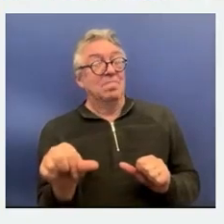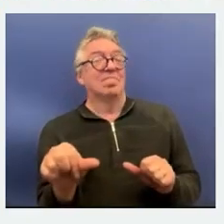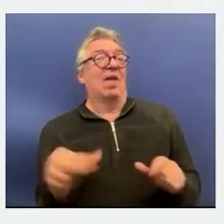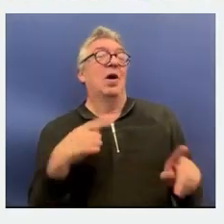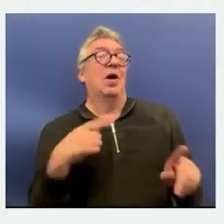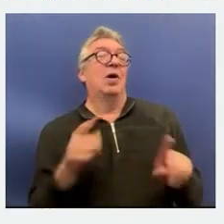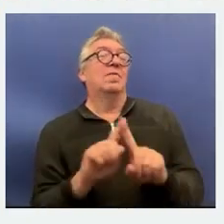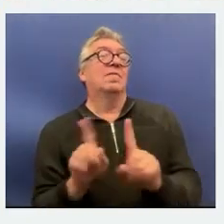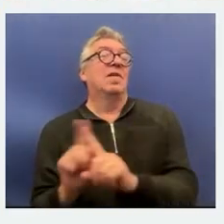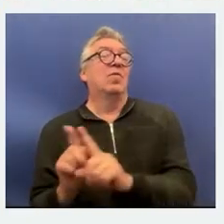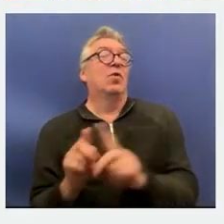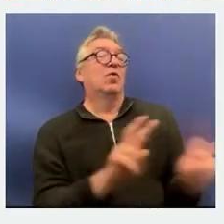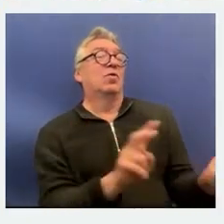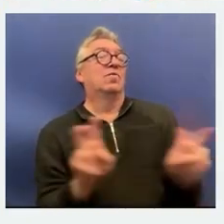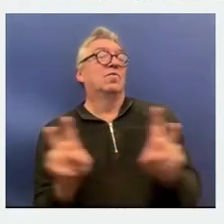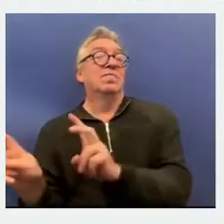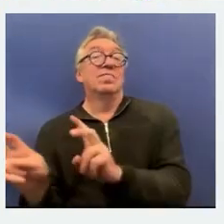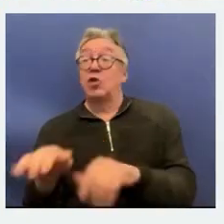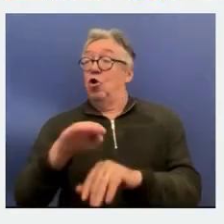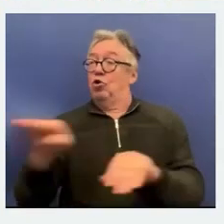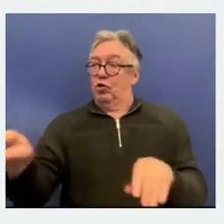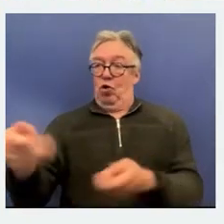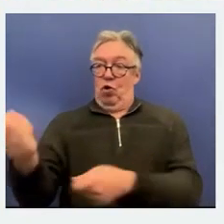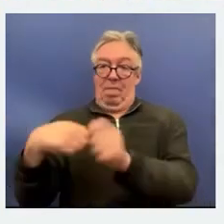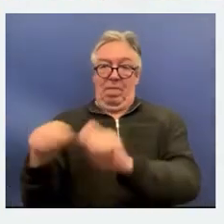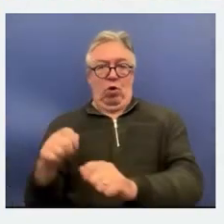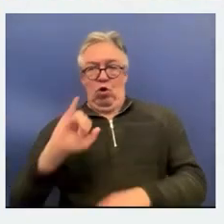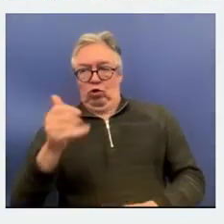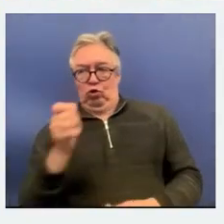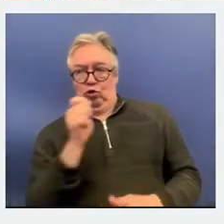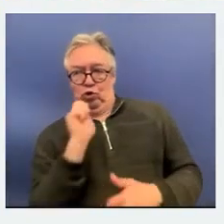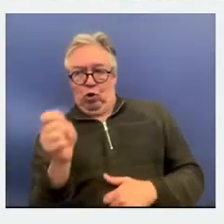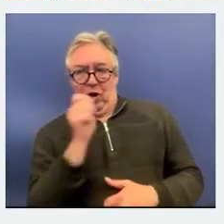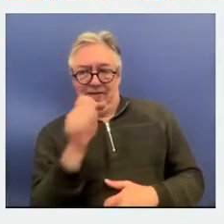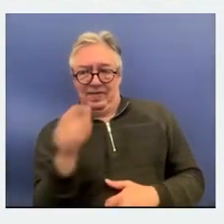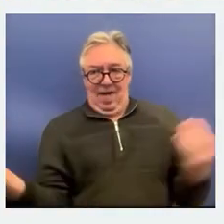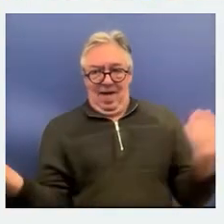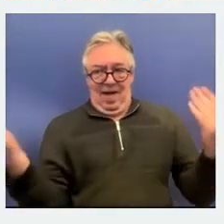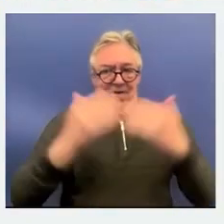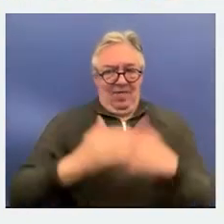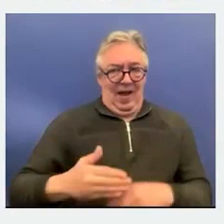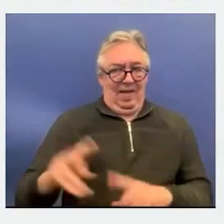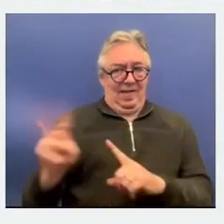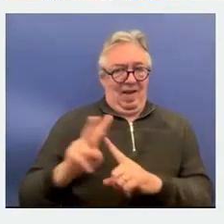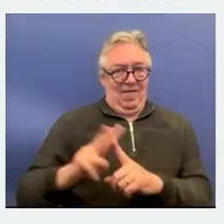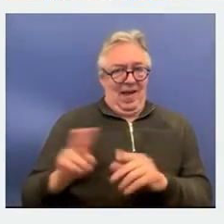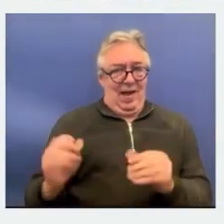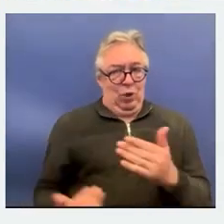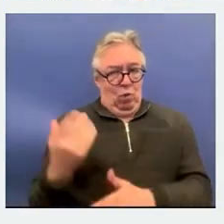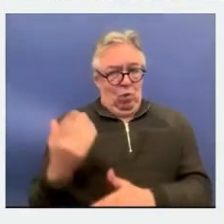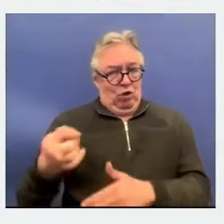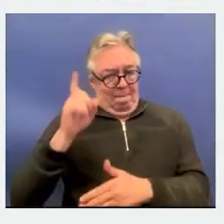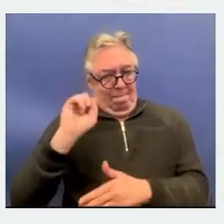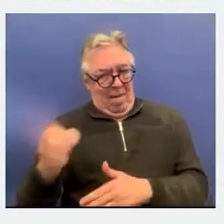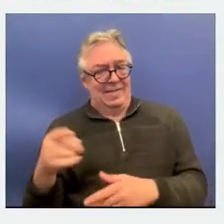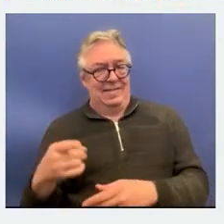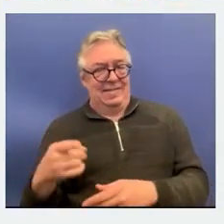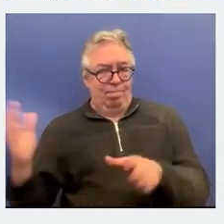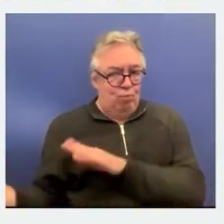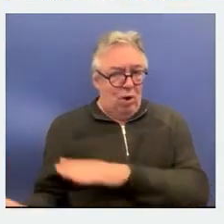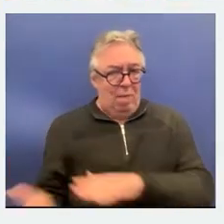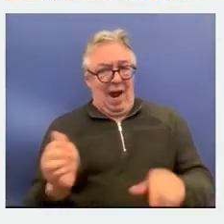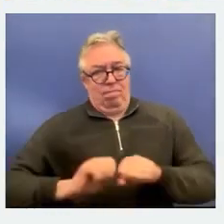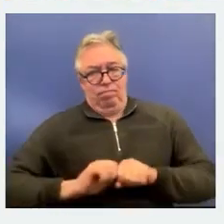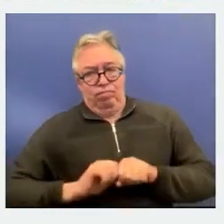of journalists. And they are told that for the evening news, they have to make an item. And the item will be based on a testimony by